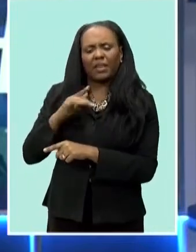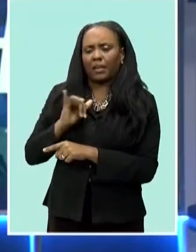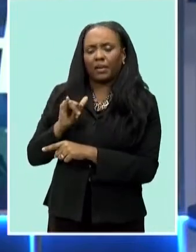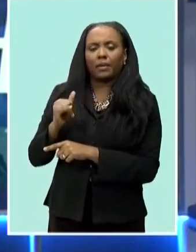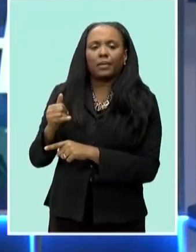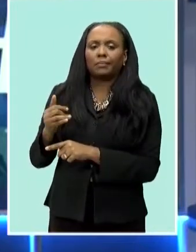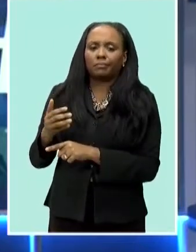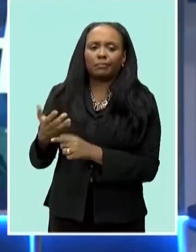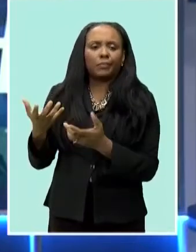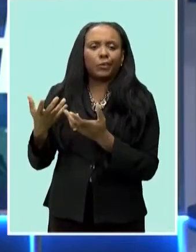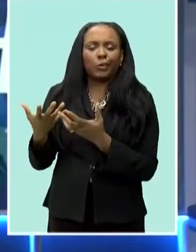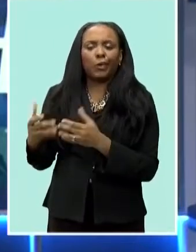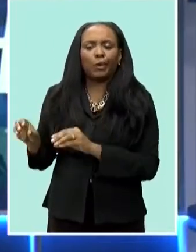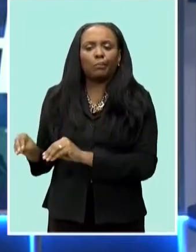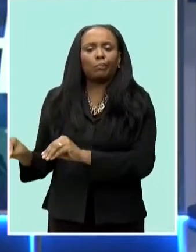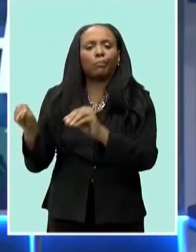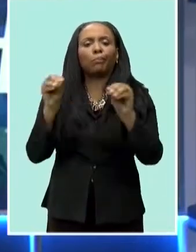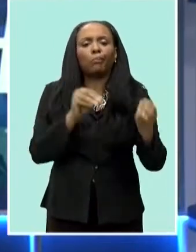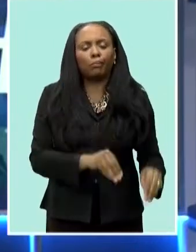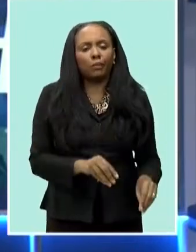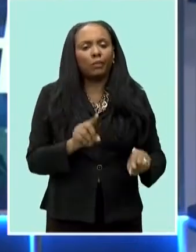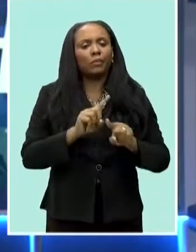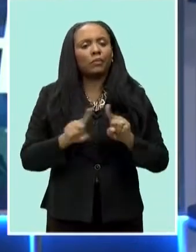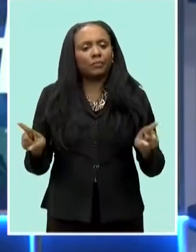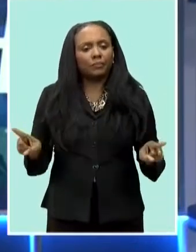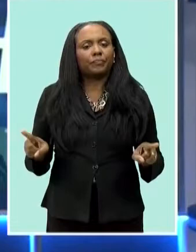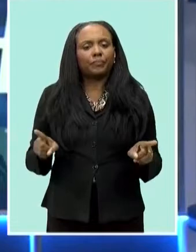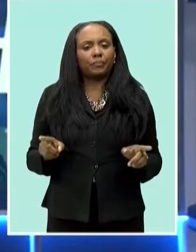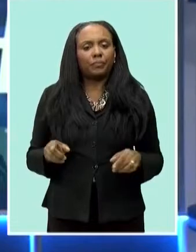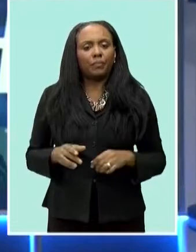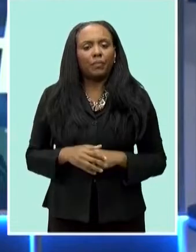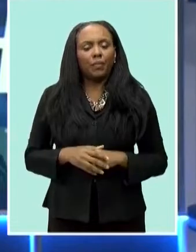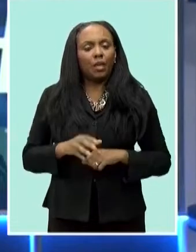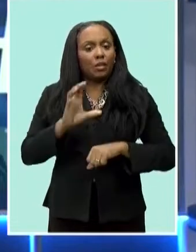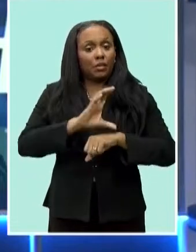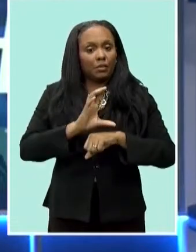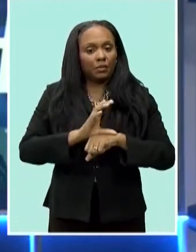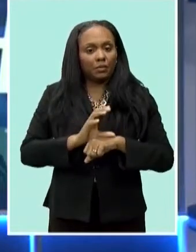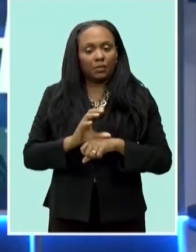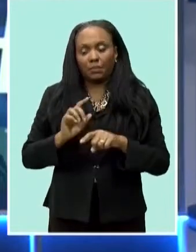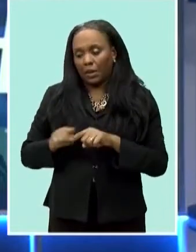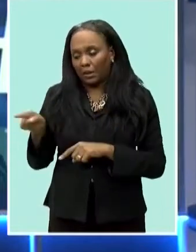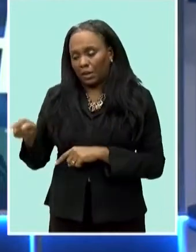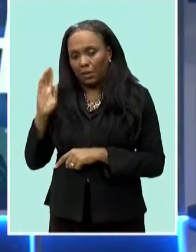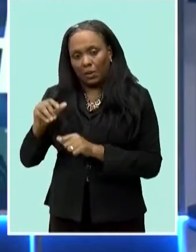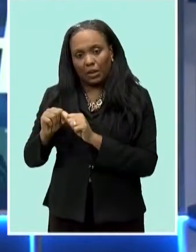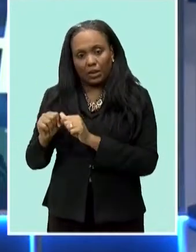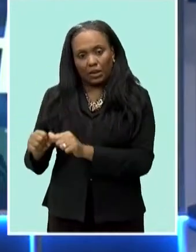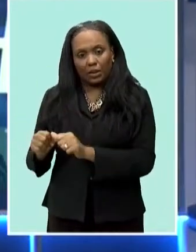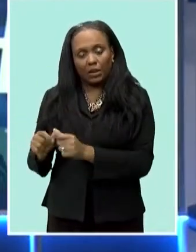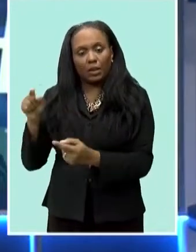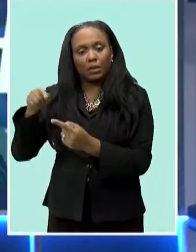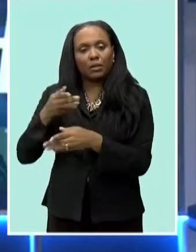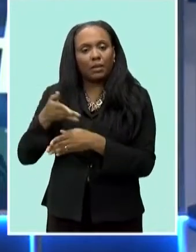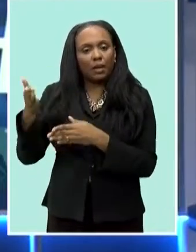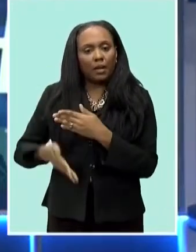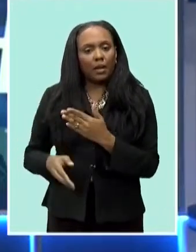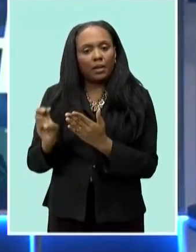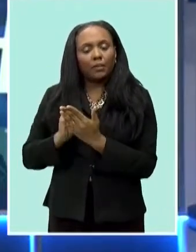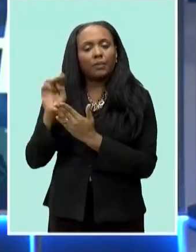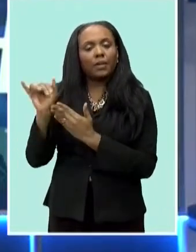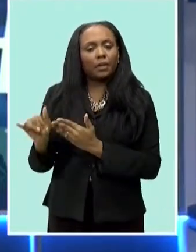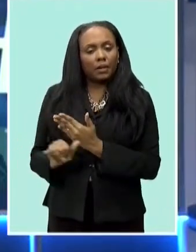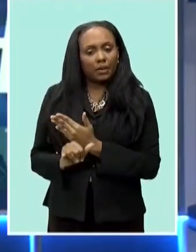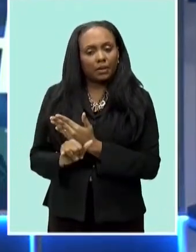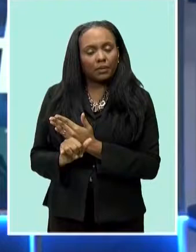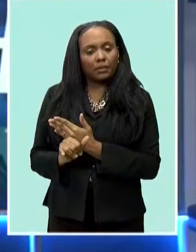on from St. Mary's to another assignment. It was, however, agreed that Reverend Crawford would continue as rector until the end of May. The bishop